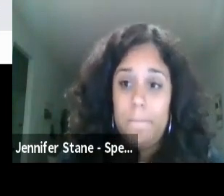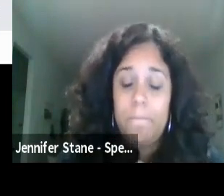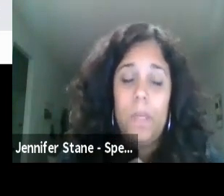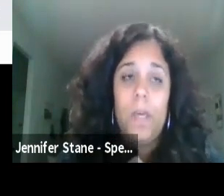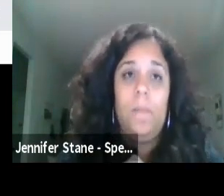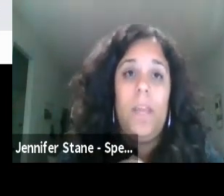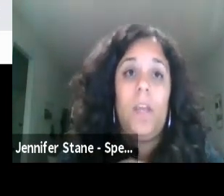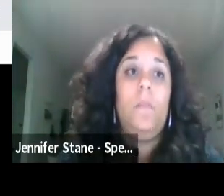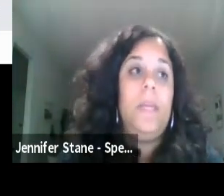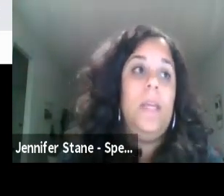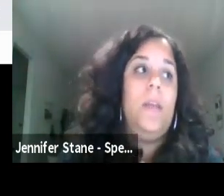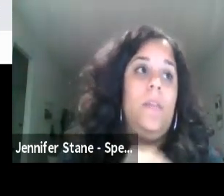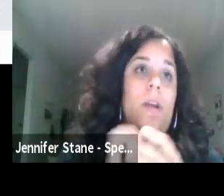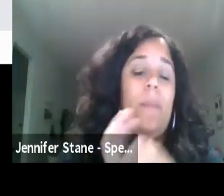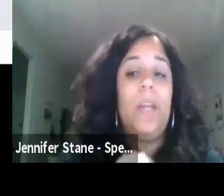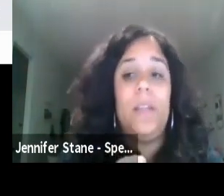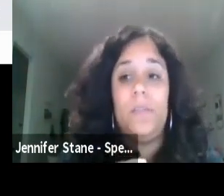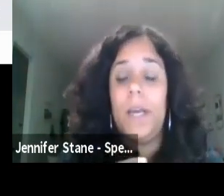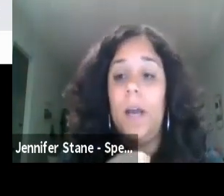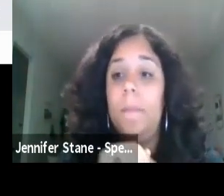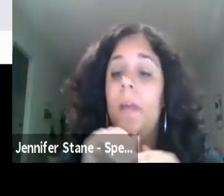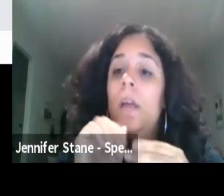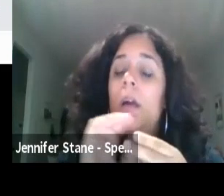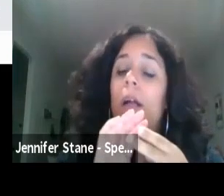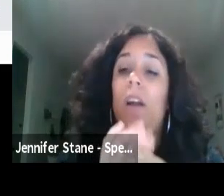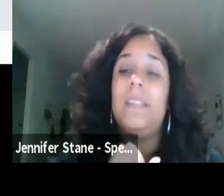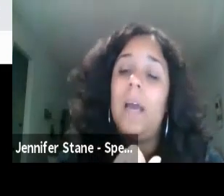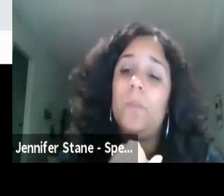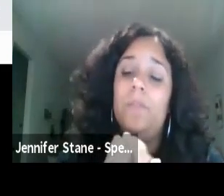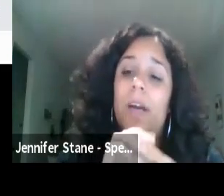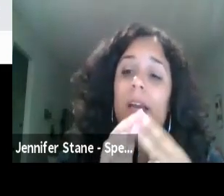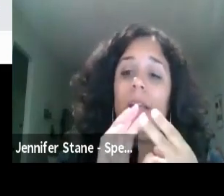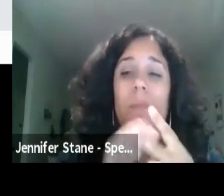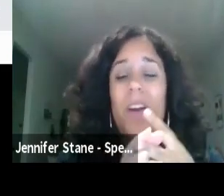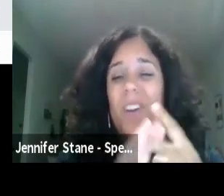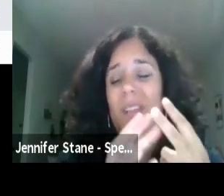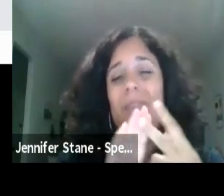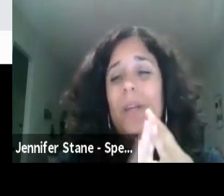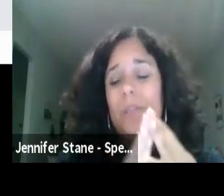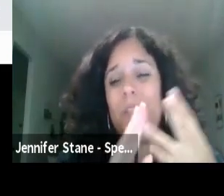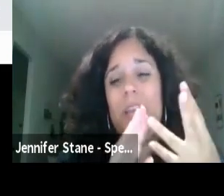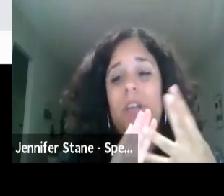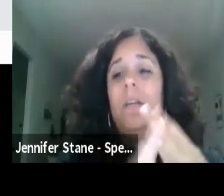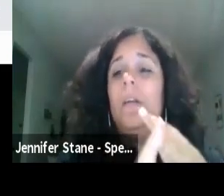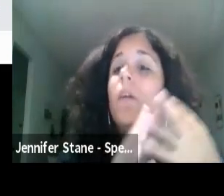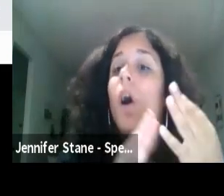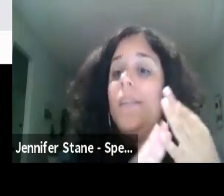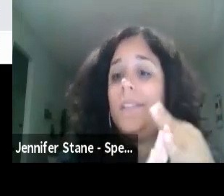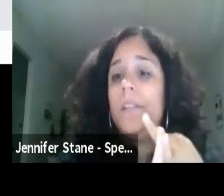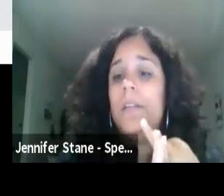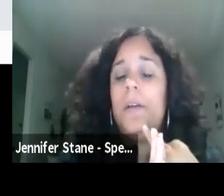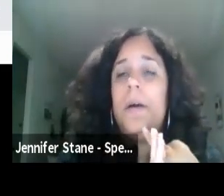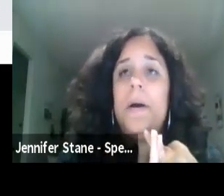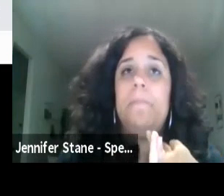fixed. It could be that they're apprehensive to come. A lot of times we find barriers like transportation,